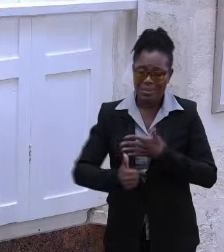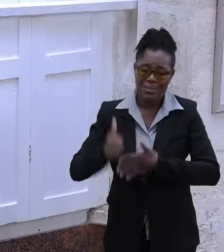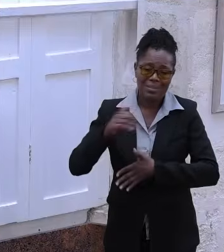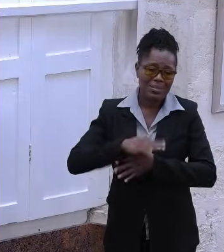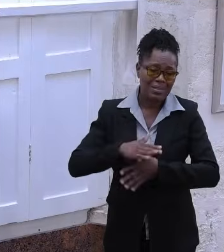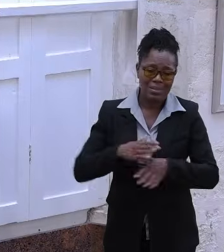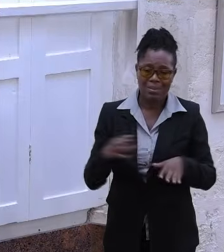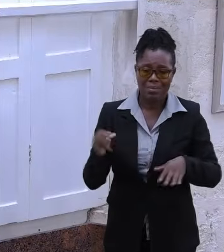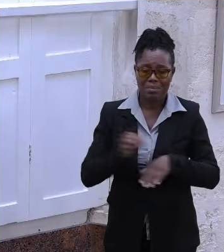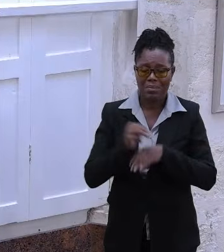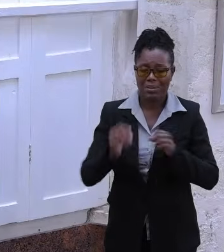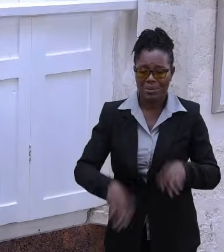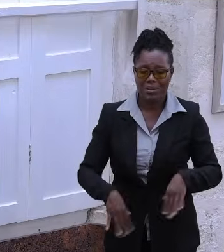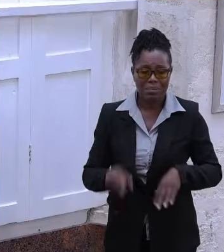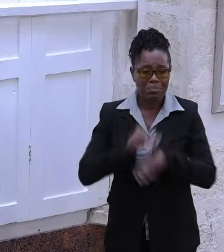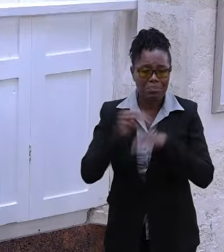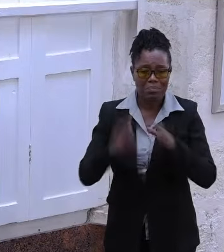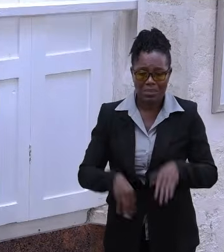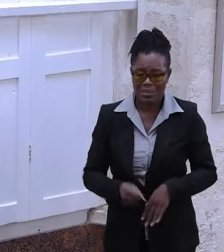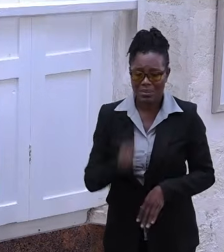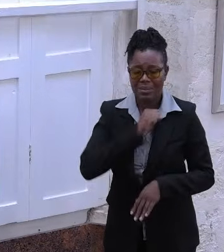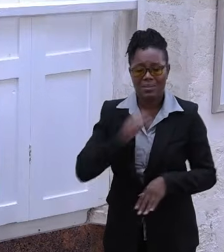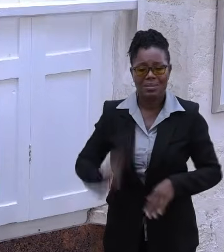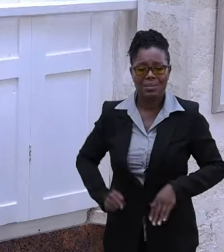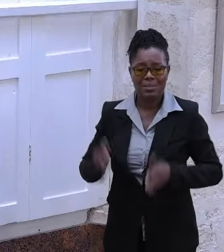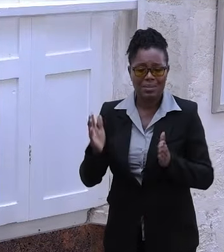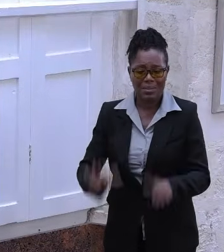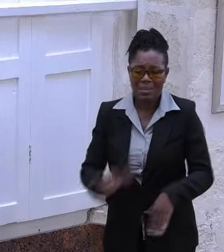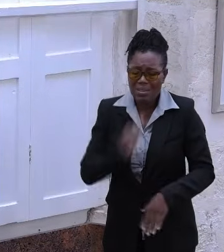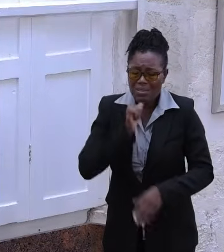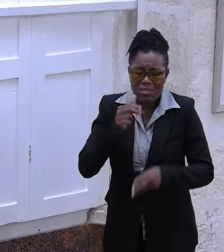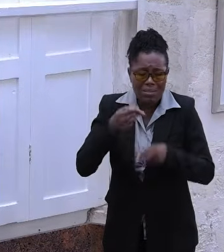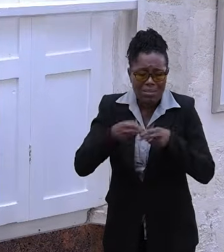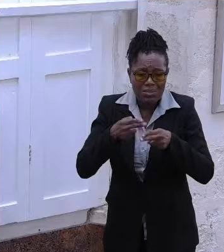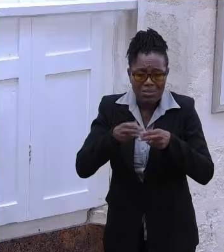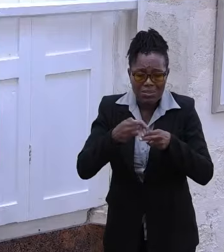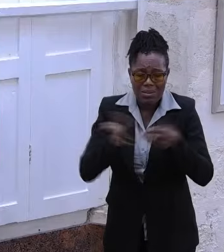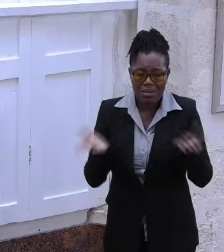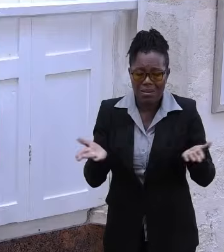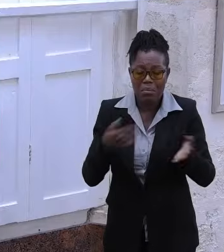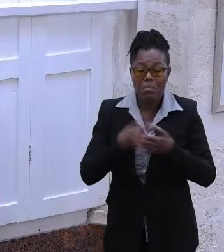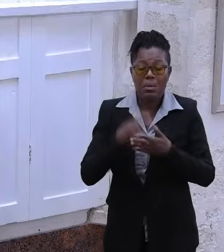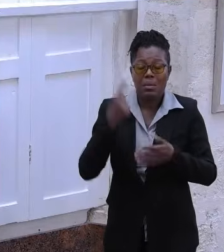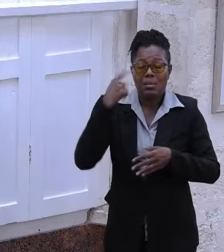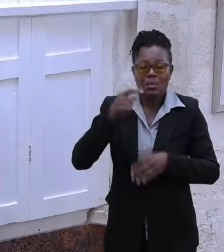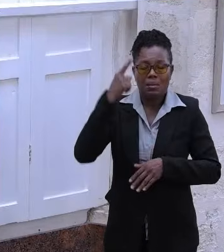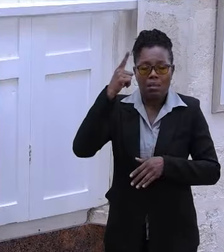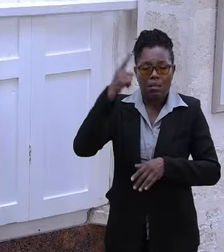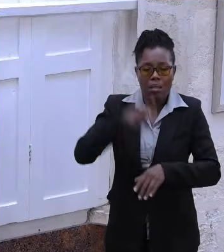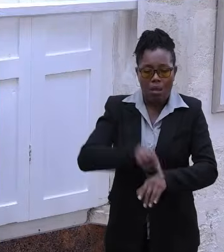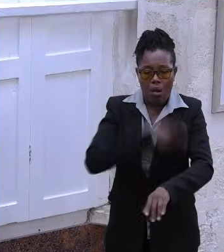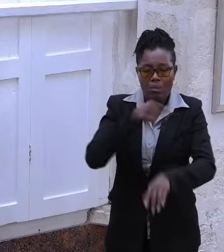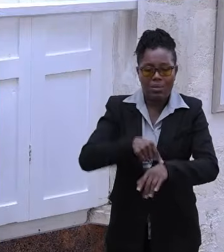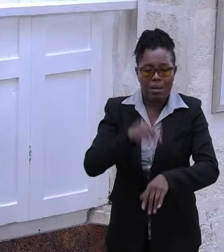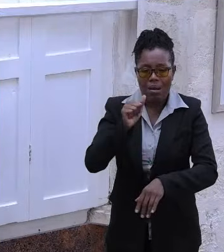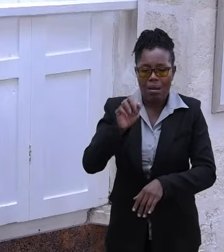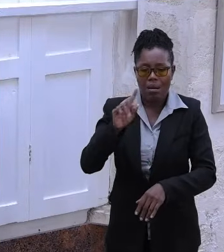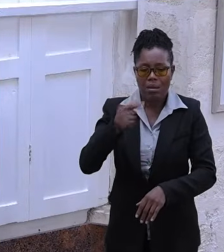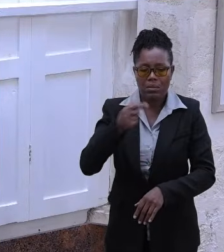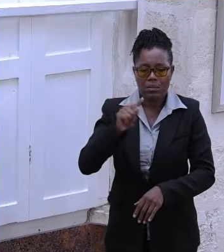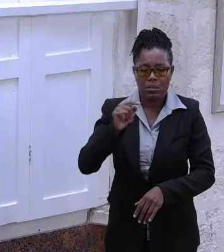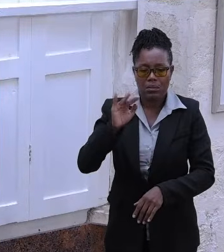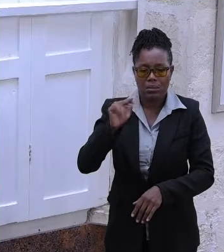ministers, senators, is not a short time. In my view, I think it's a long time. Argentina has been doing this in 2